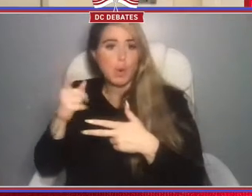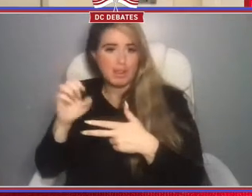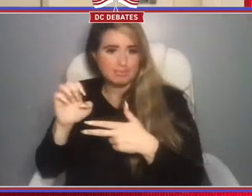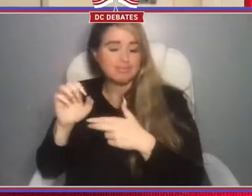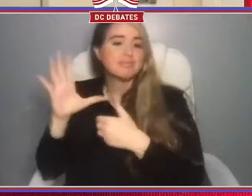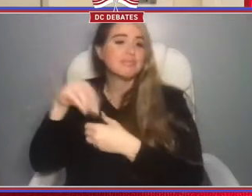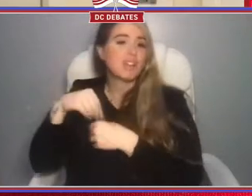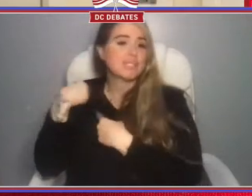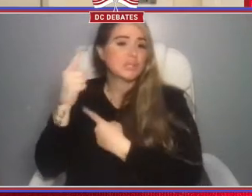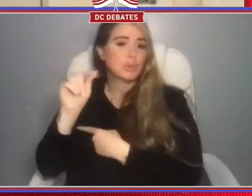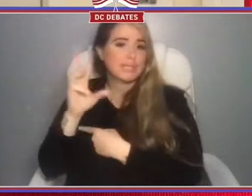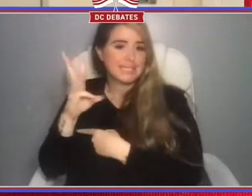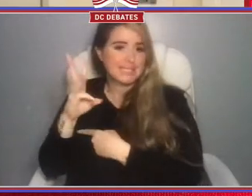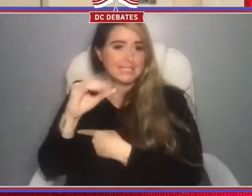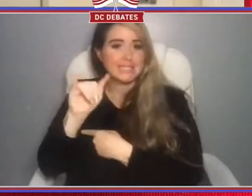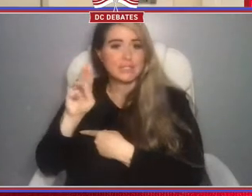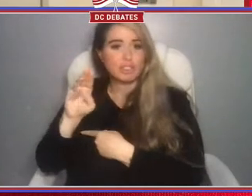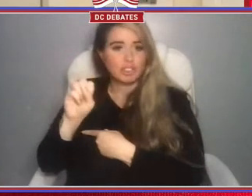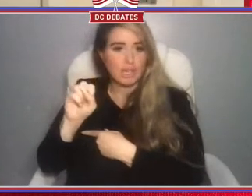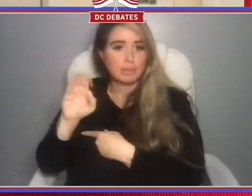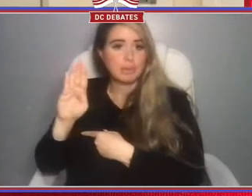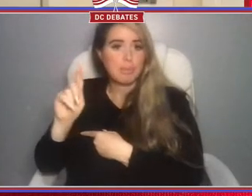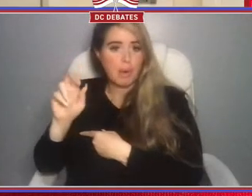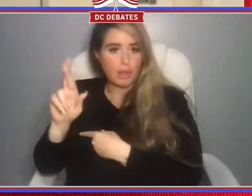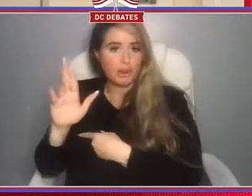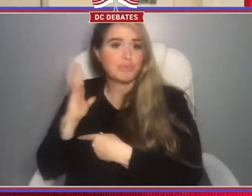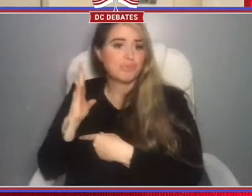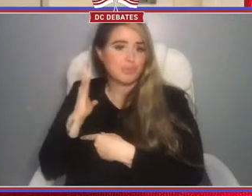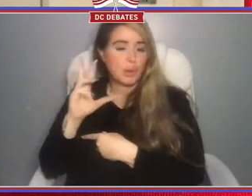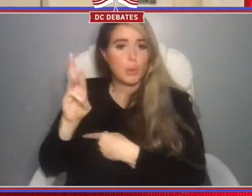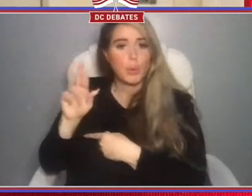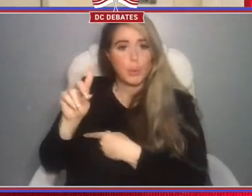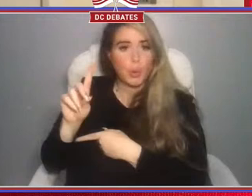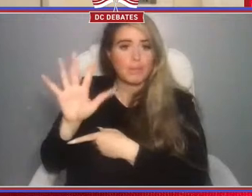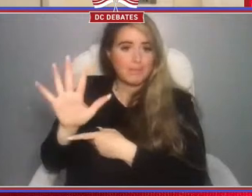James Butler, a former Ward 5 advisory neighborhood commissioner.